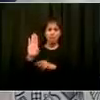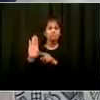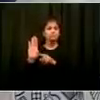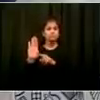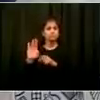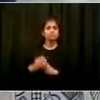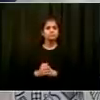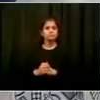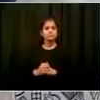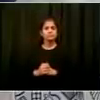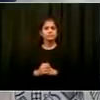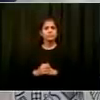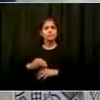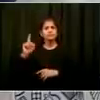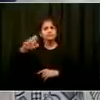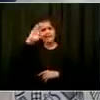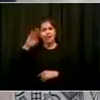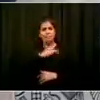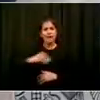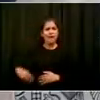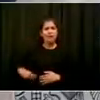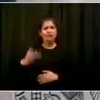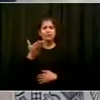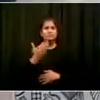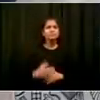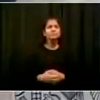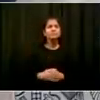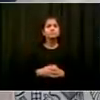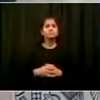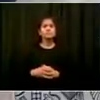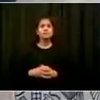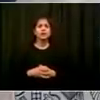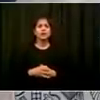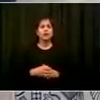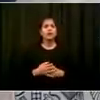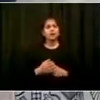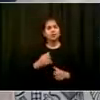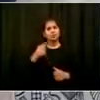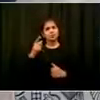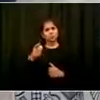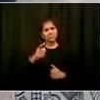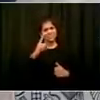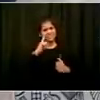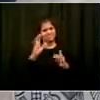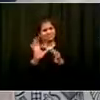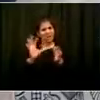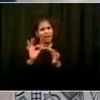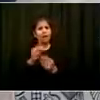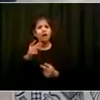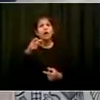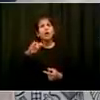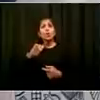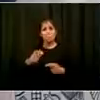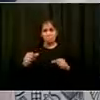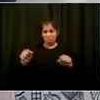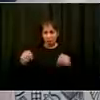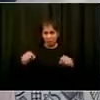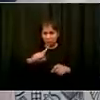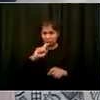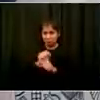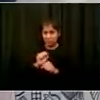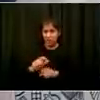Hi, Mr. Mayor. You said that we might go into a full lockdown